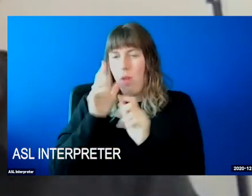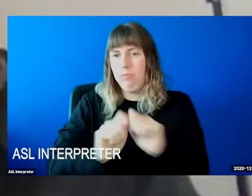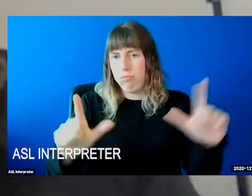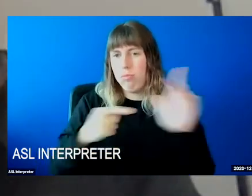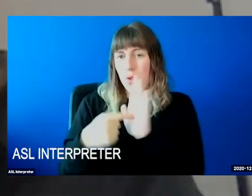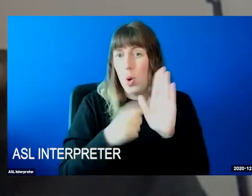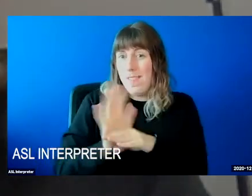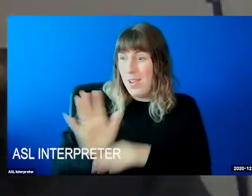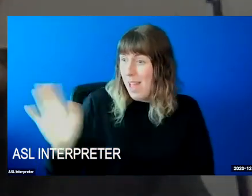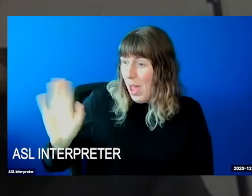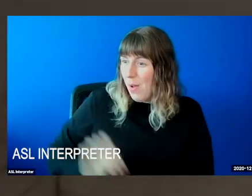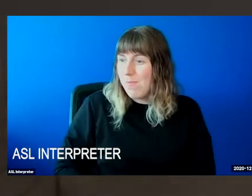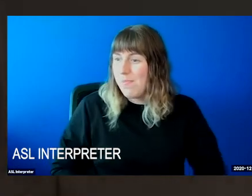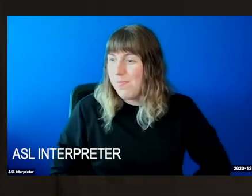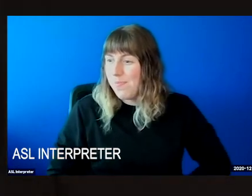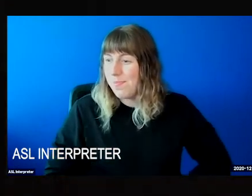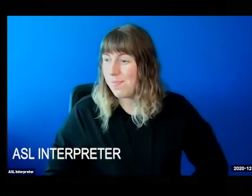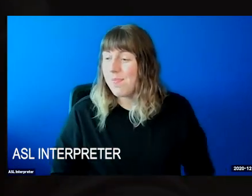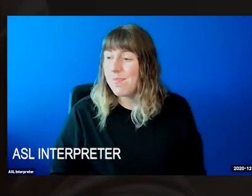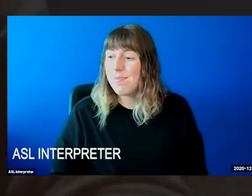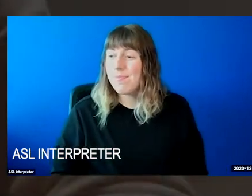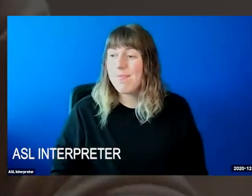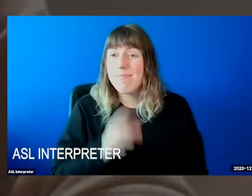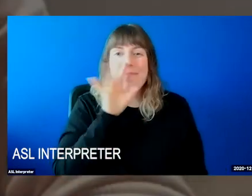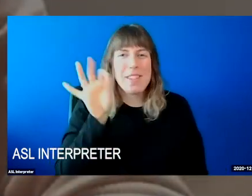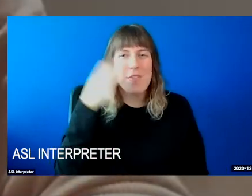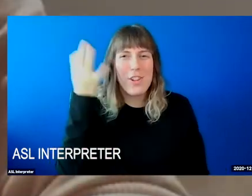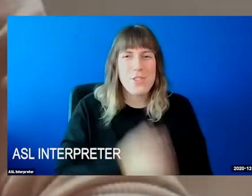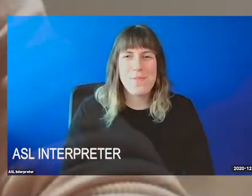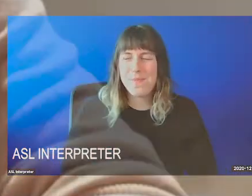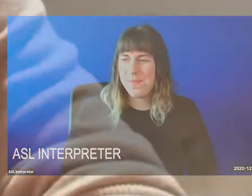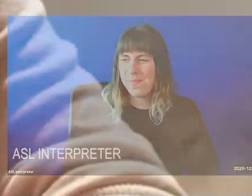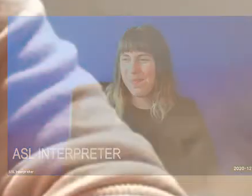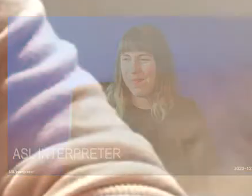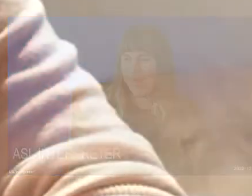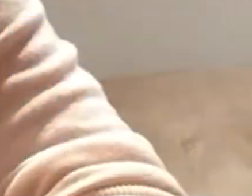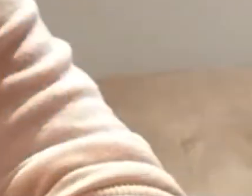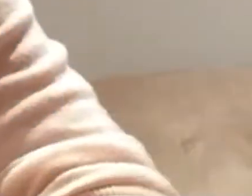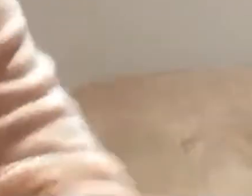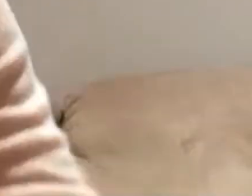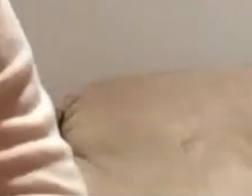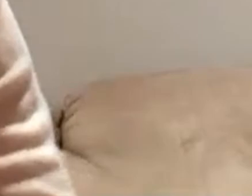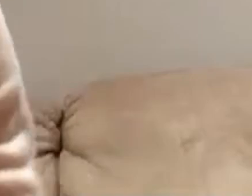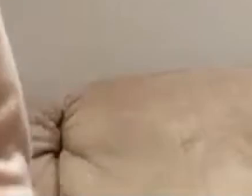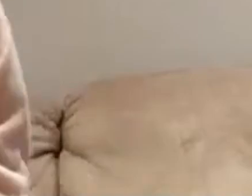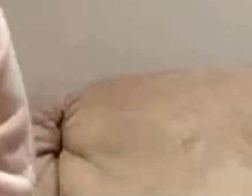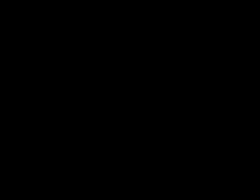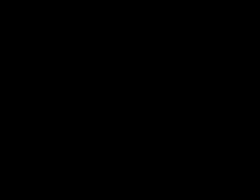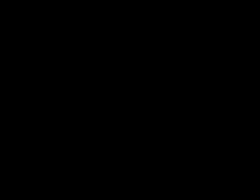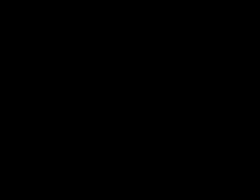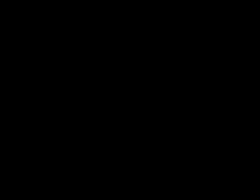So hello. OK, thank you. Donc, ça me fait plaisir d'être avec vous aujourd'hui pour une petite pause dans